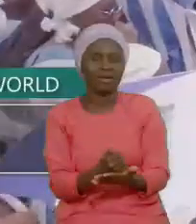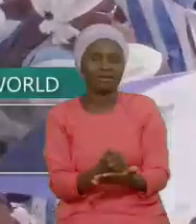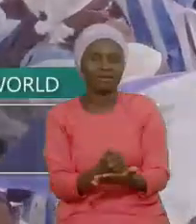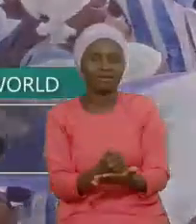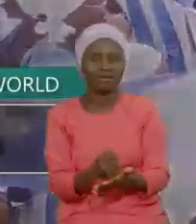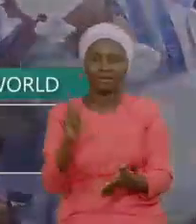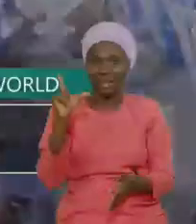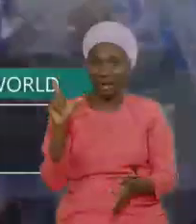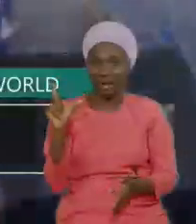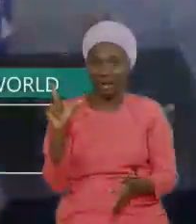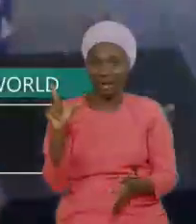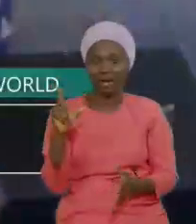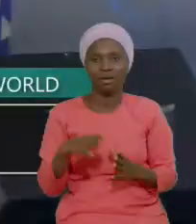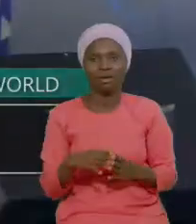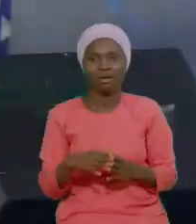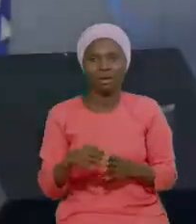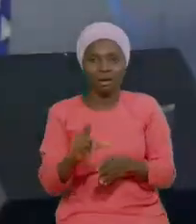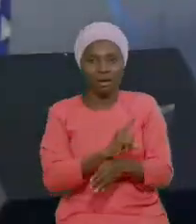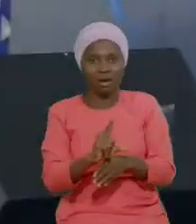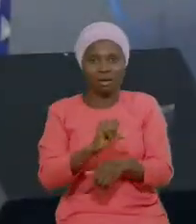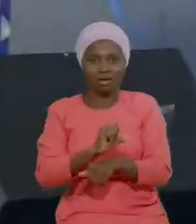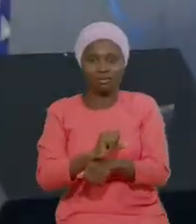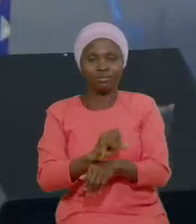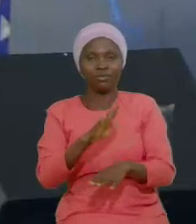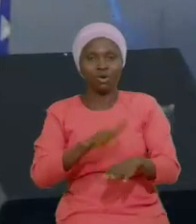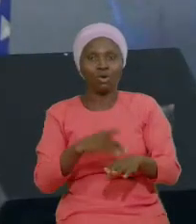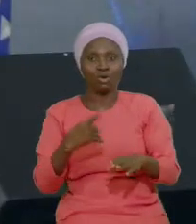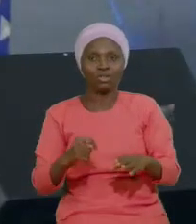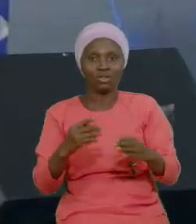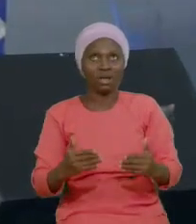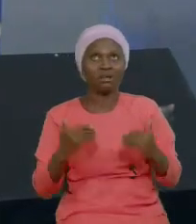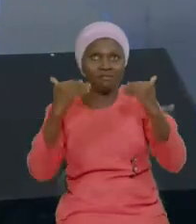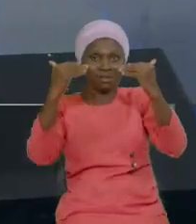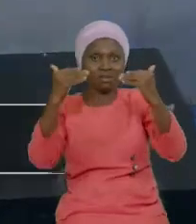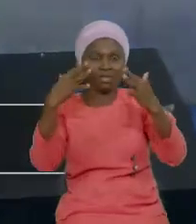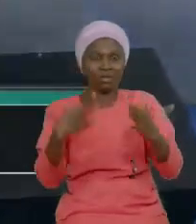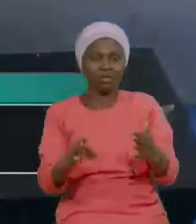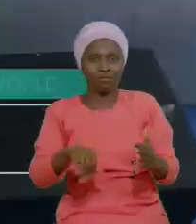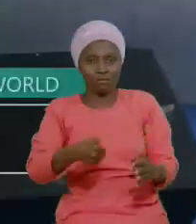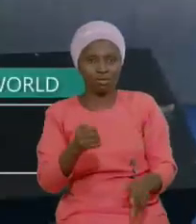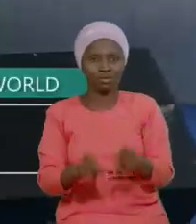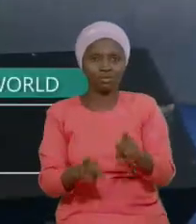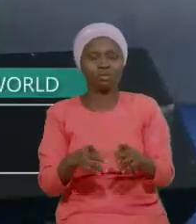L, labor for the advancement of others.